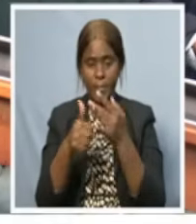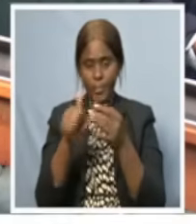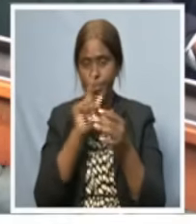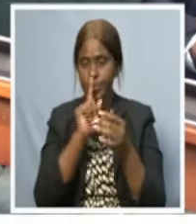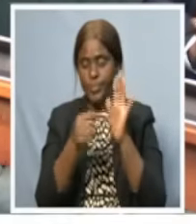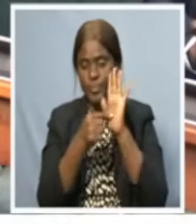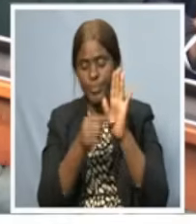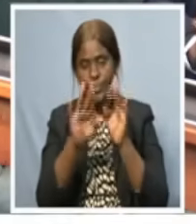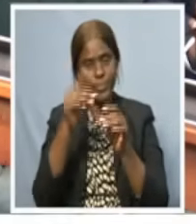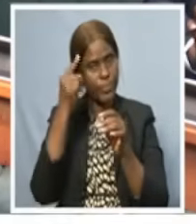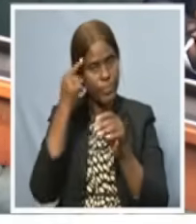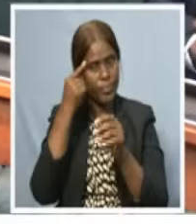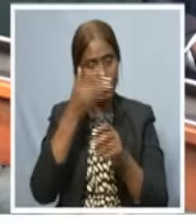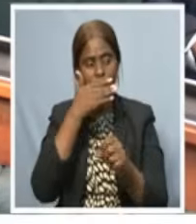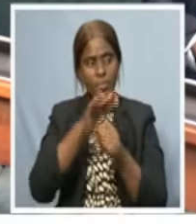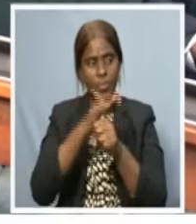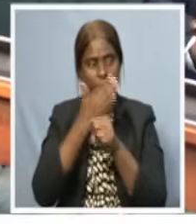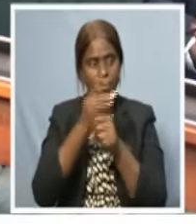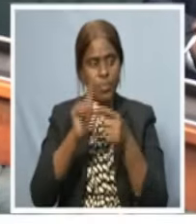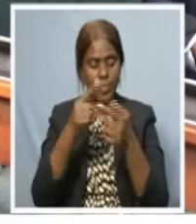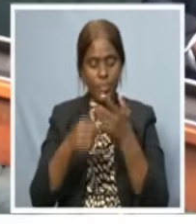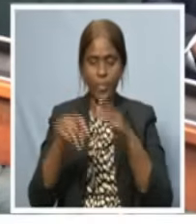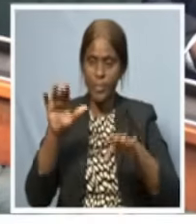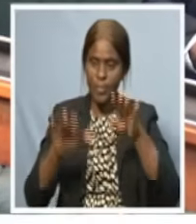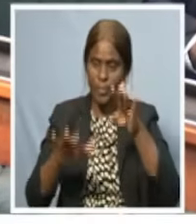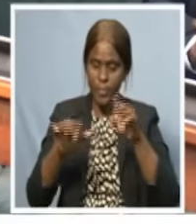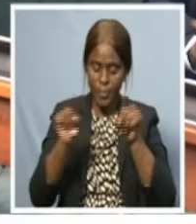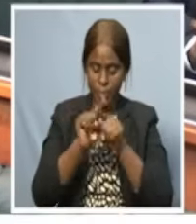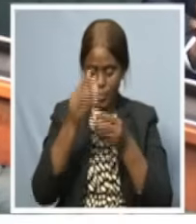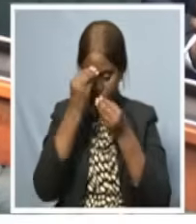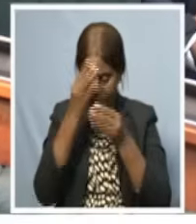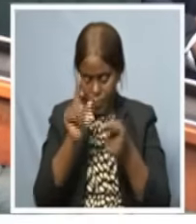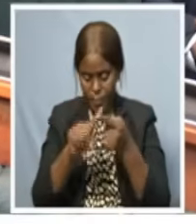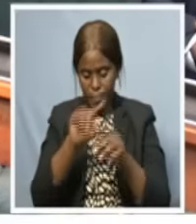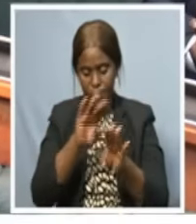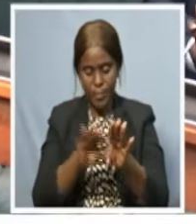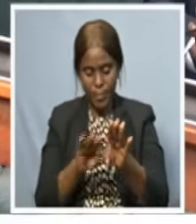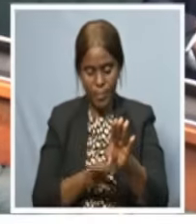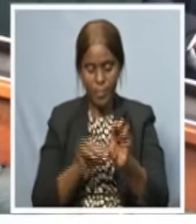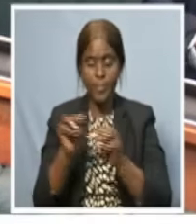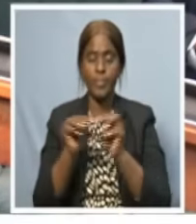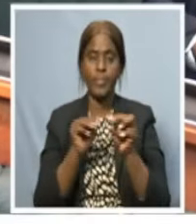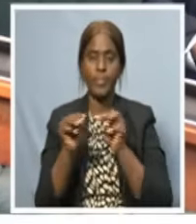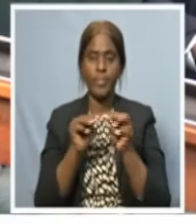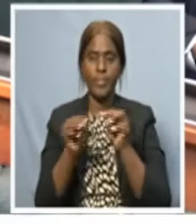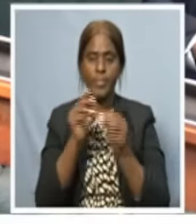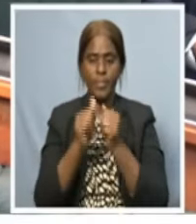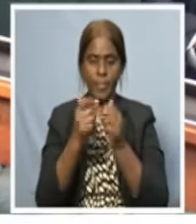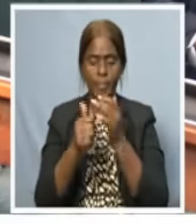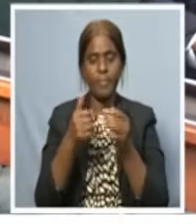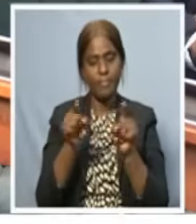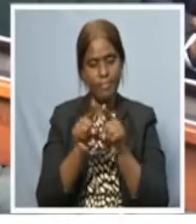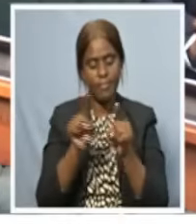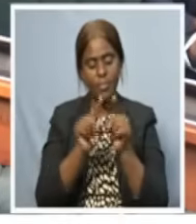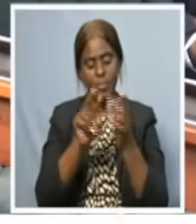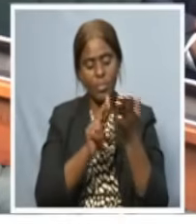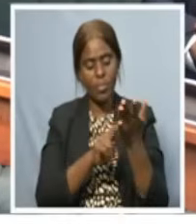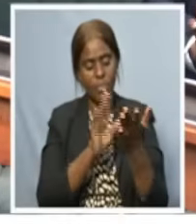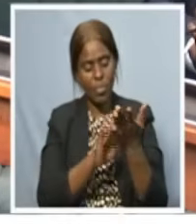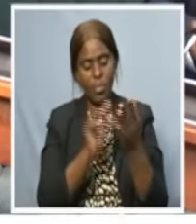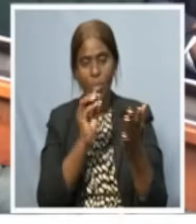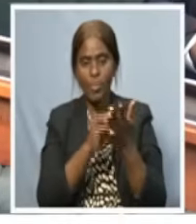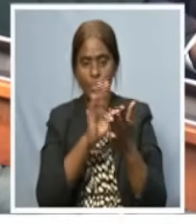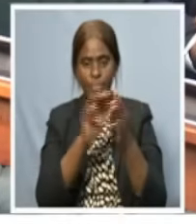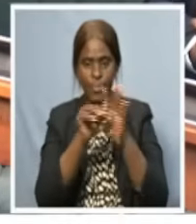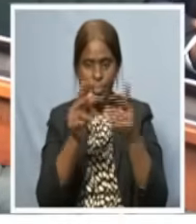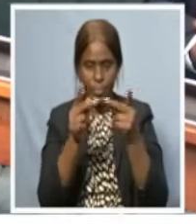it demonstrates government's commitment to balancing adherence to fleet management, which are rules that have been set in